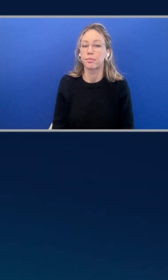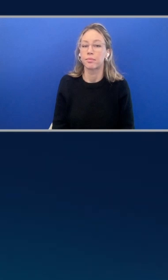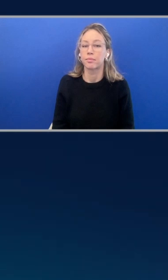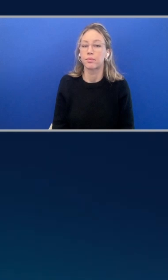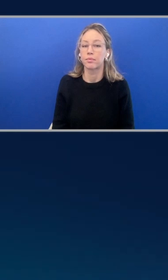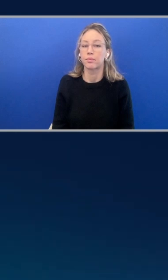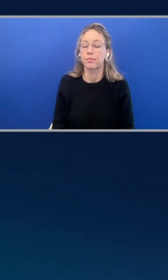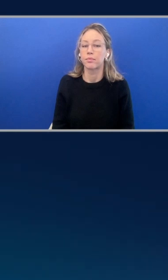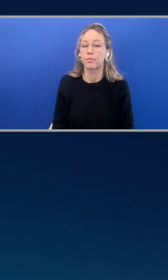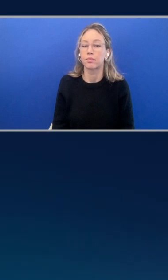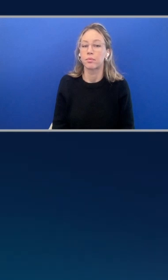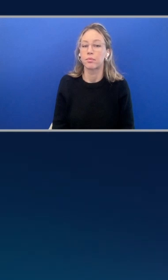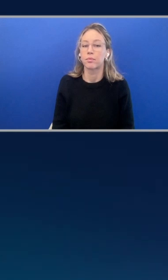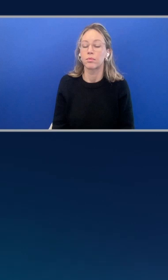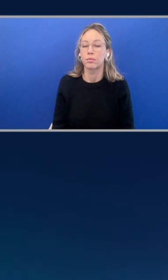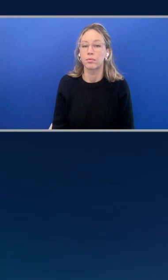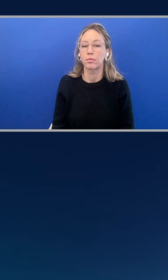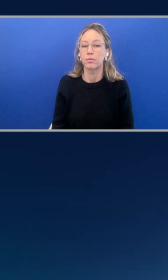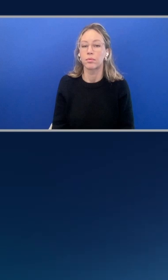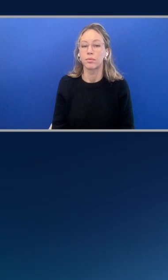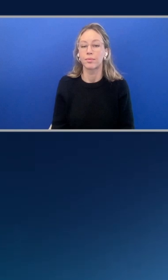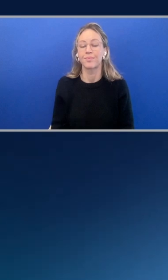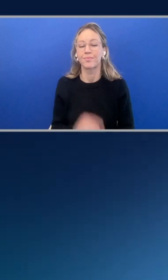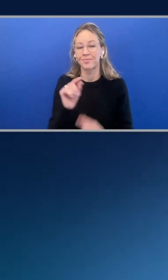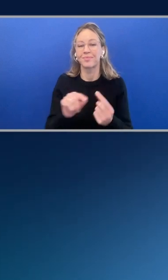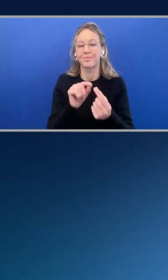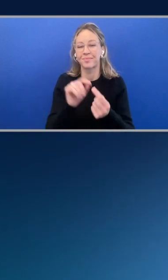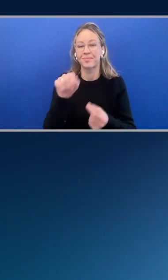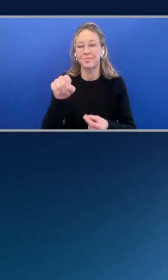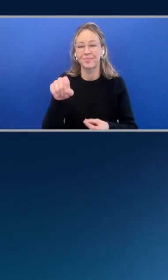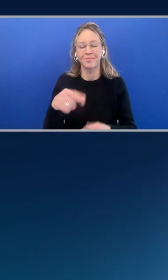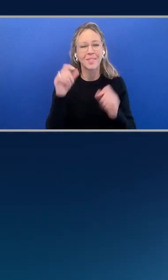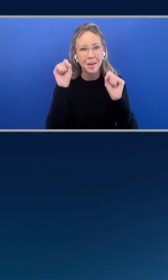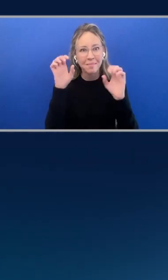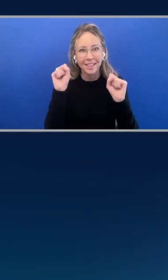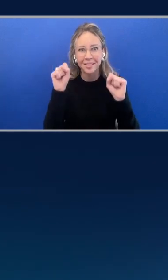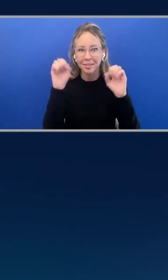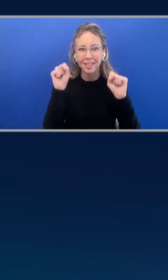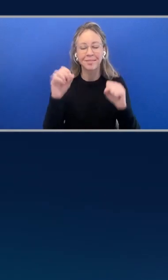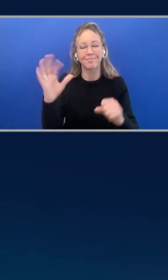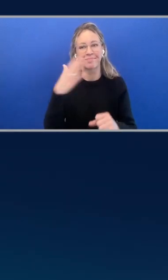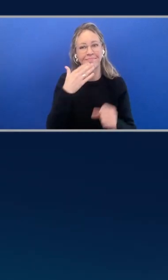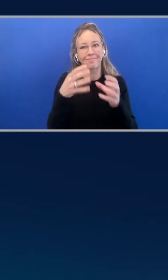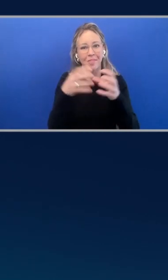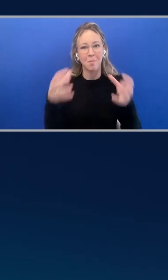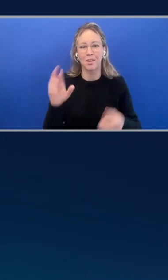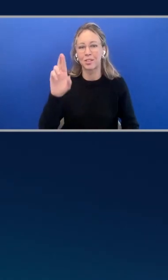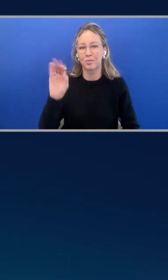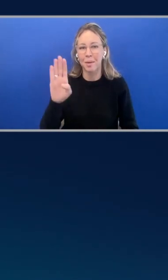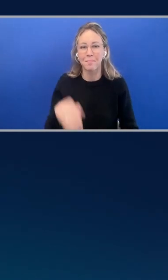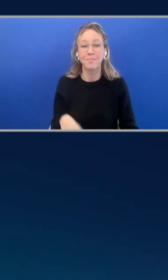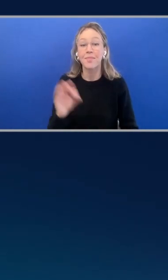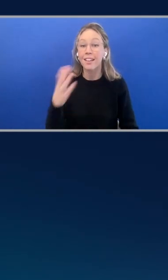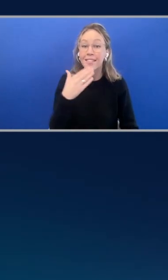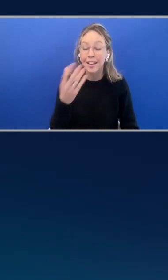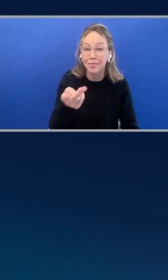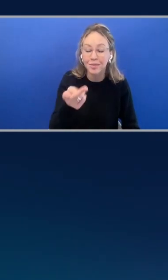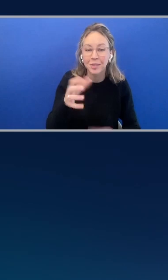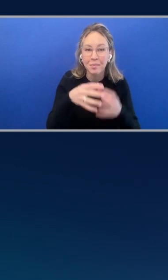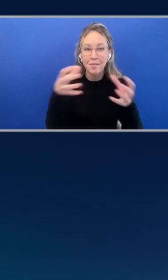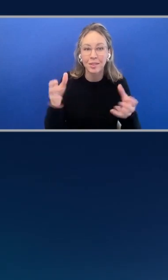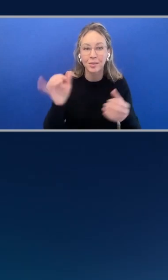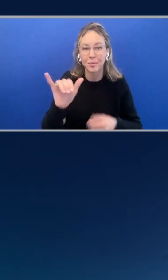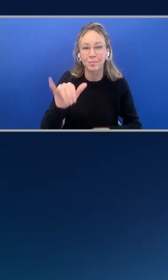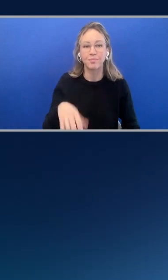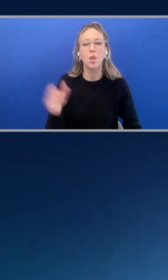We'll probably have a few more coming up, right? Exactly. Amazing. Okay, thank you so much, Rob. And Alak, thank you so much. I think we're gonna kick